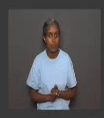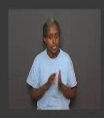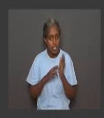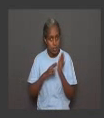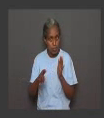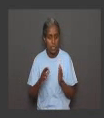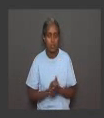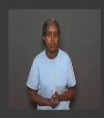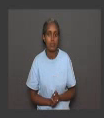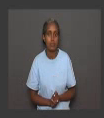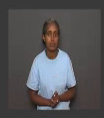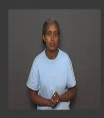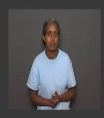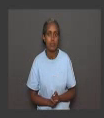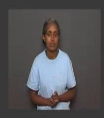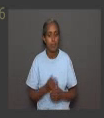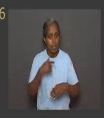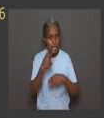C, respectively.